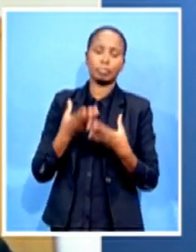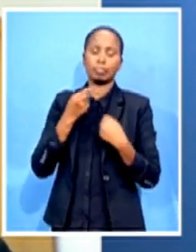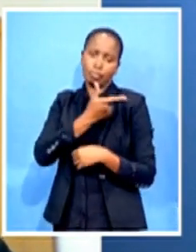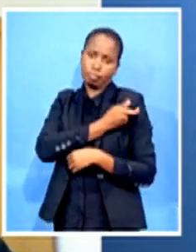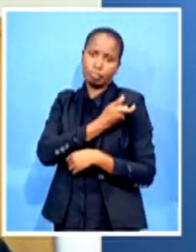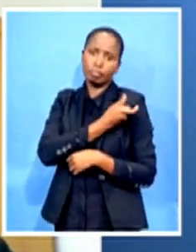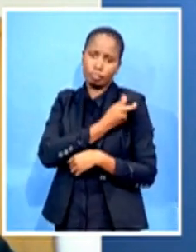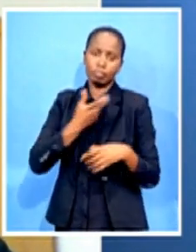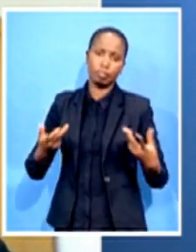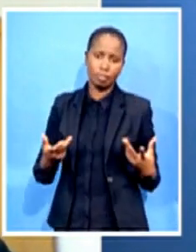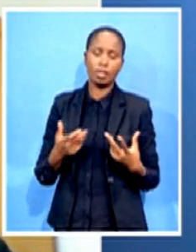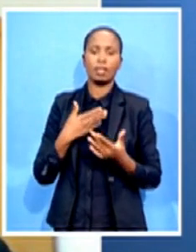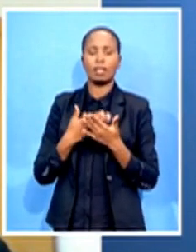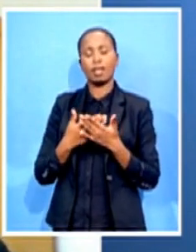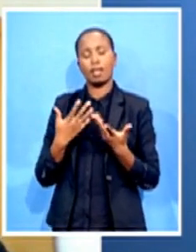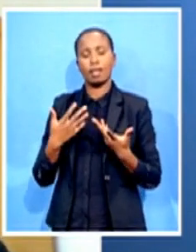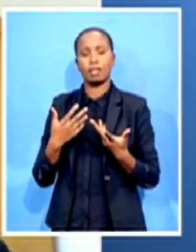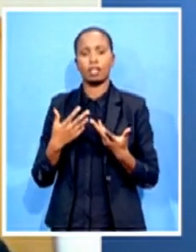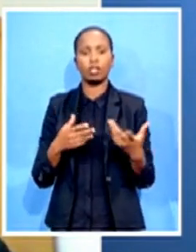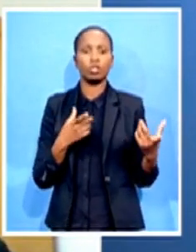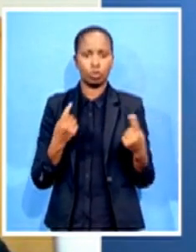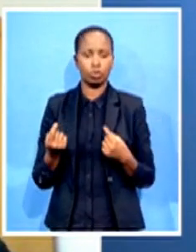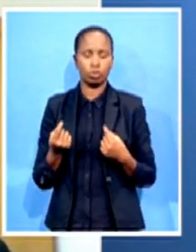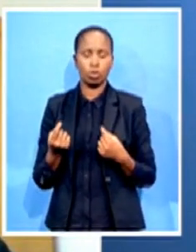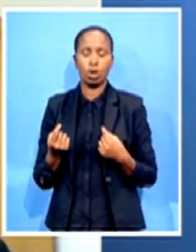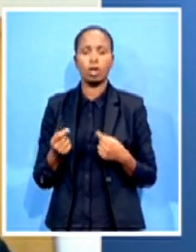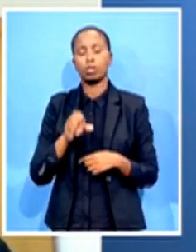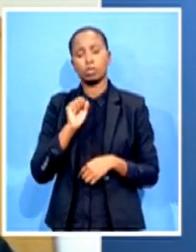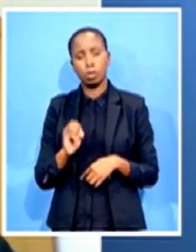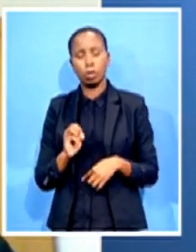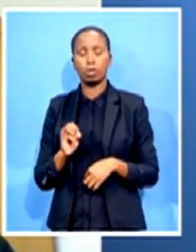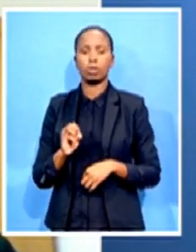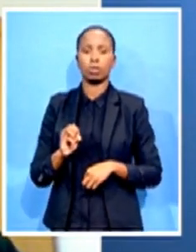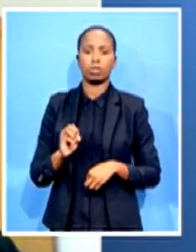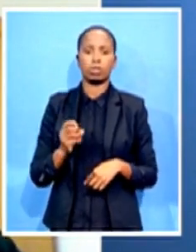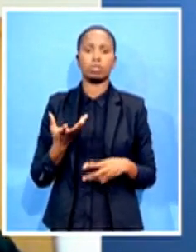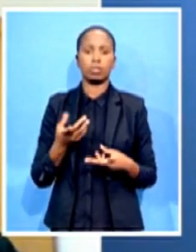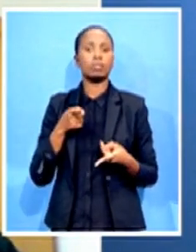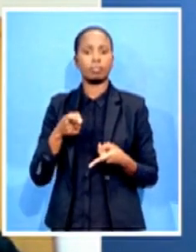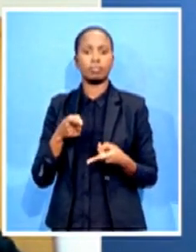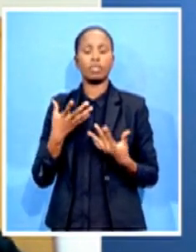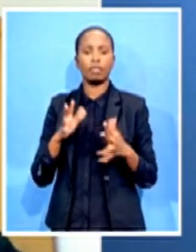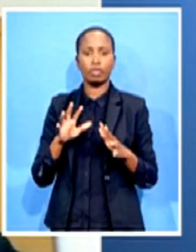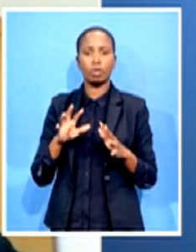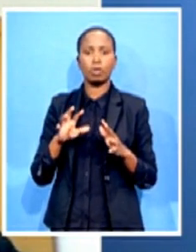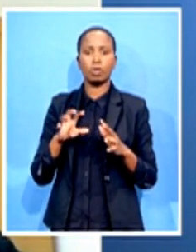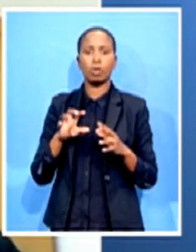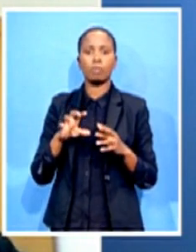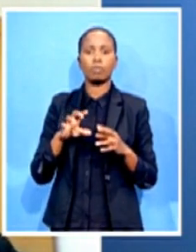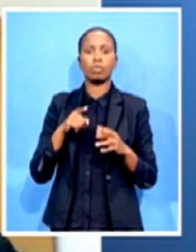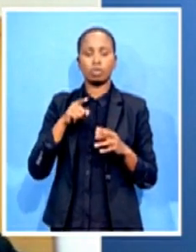for vaccinations. So in that sense, that's what's unique about the industry and indeed shows our willingness with regards to the